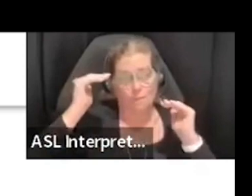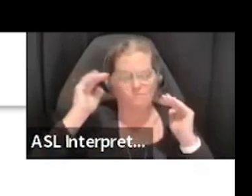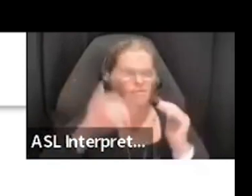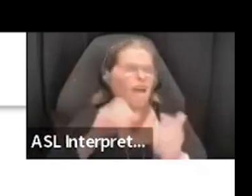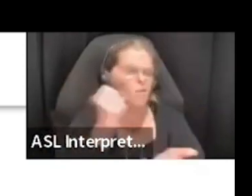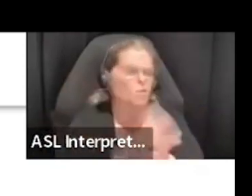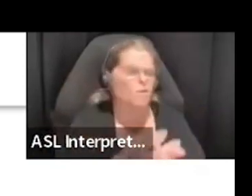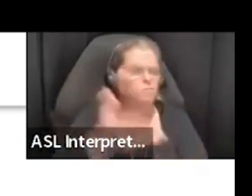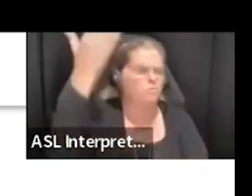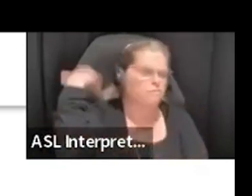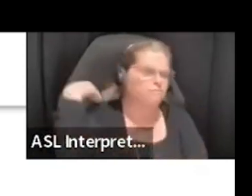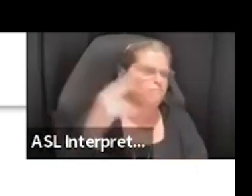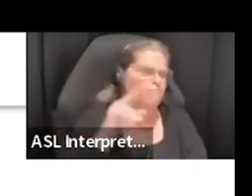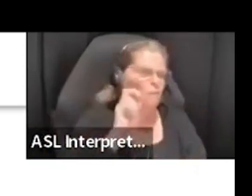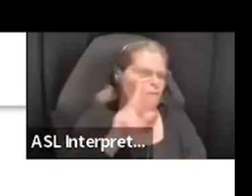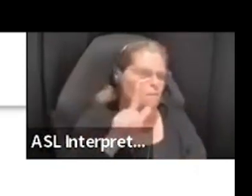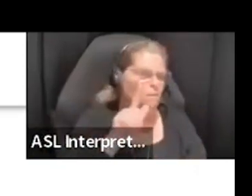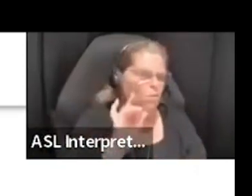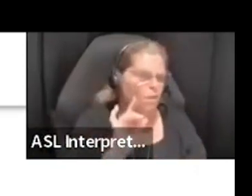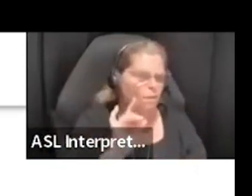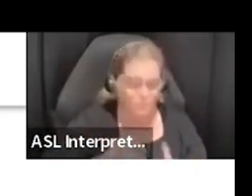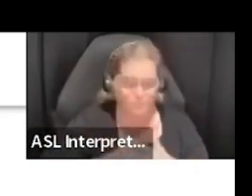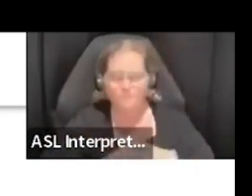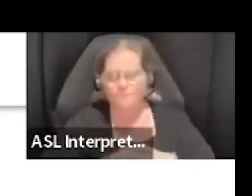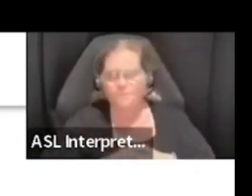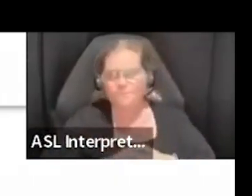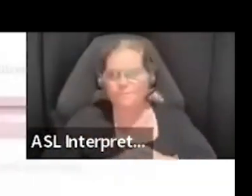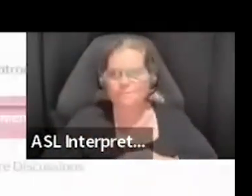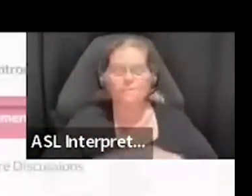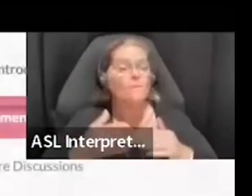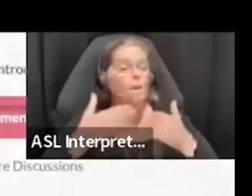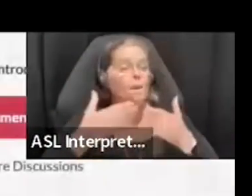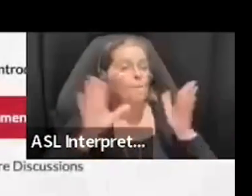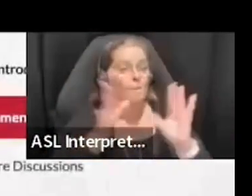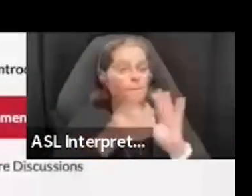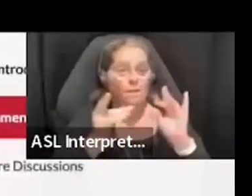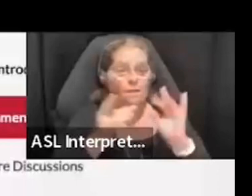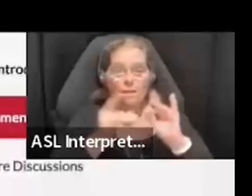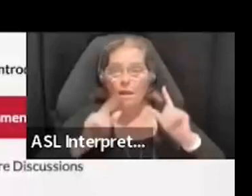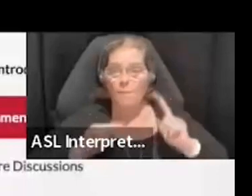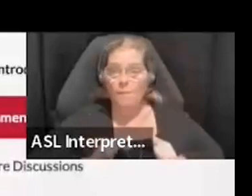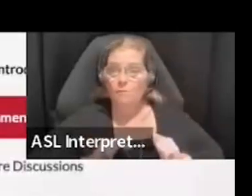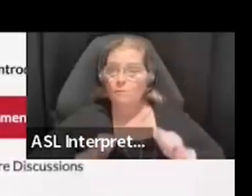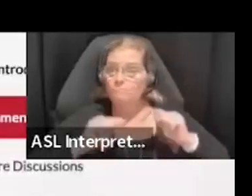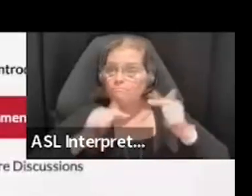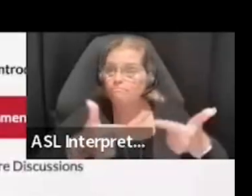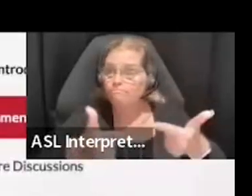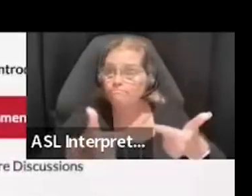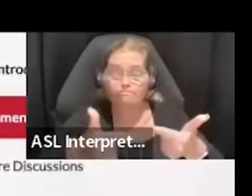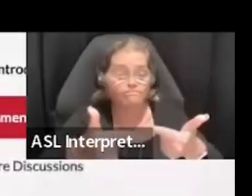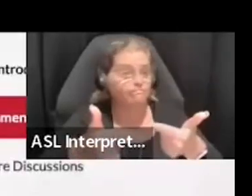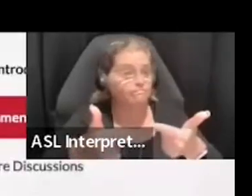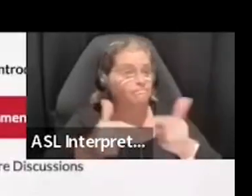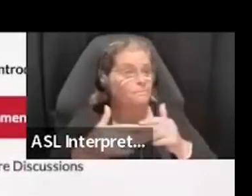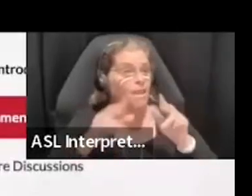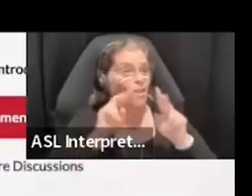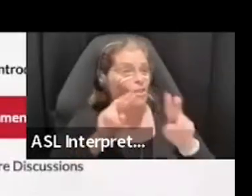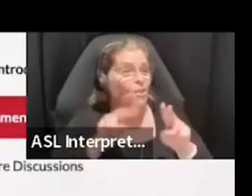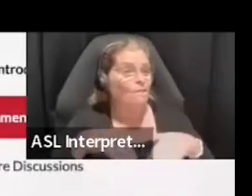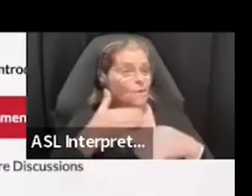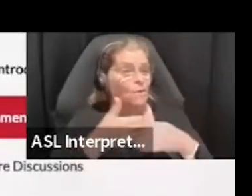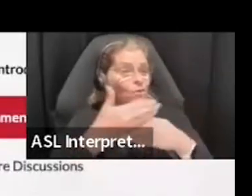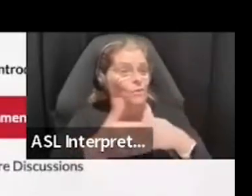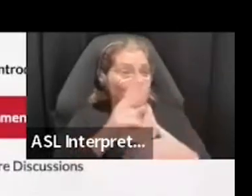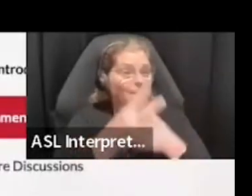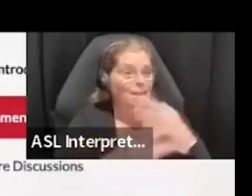28th. So onward to public comment, and looking forward to the next couple hours with you.